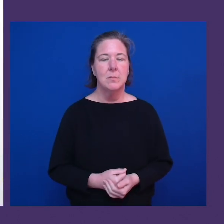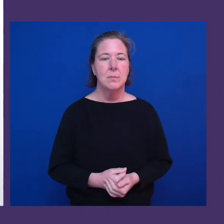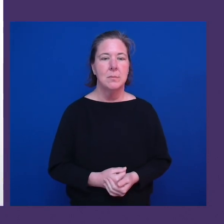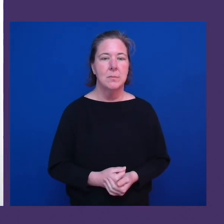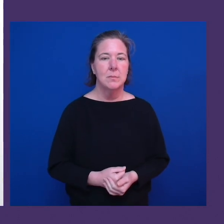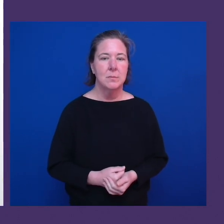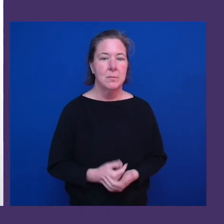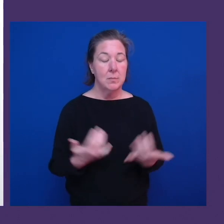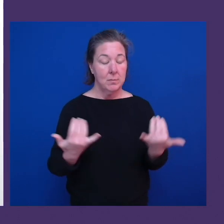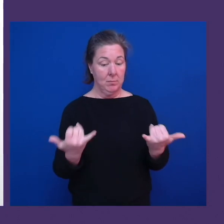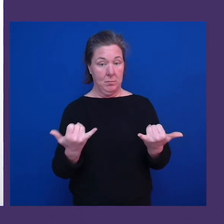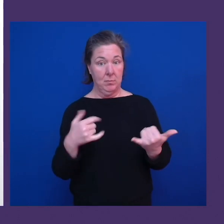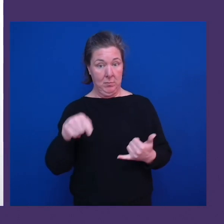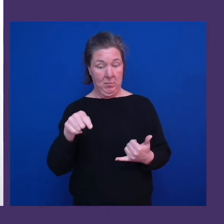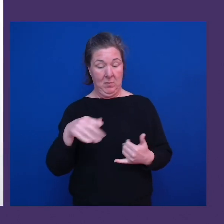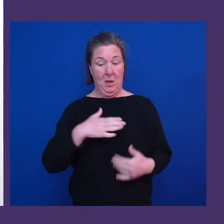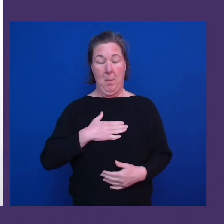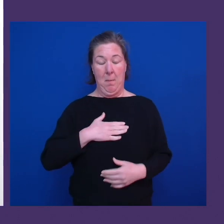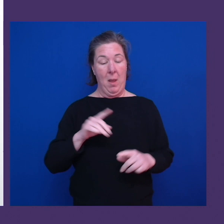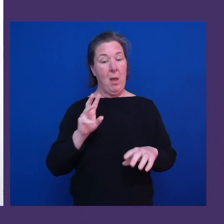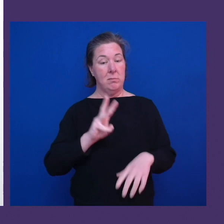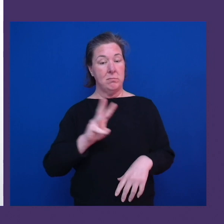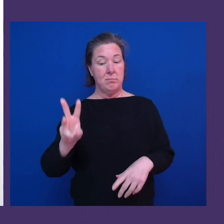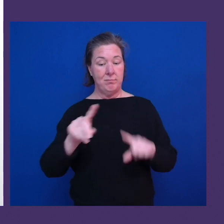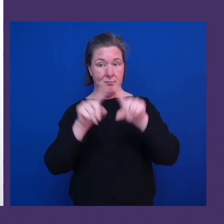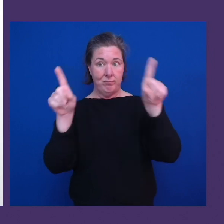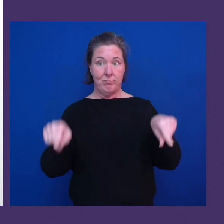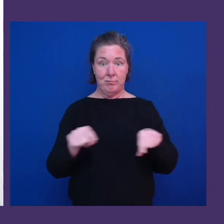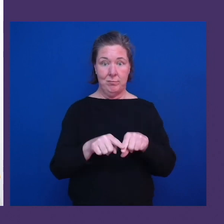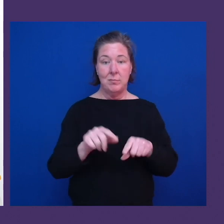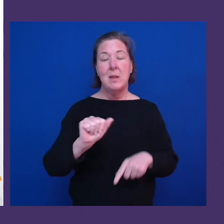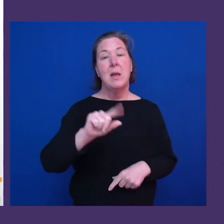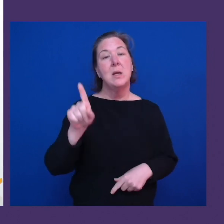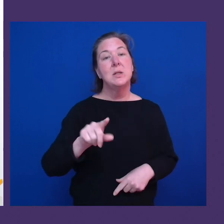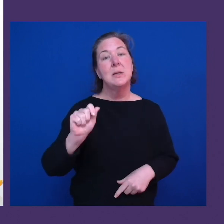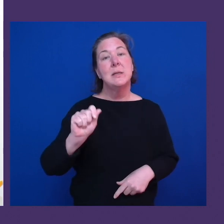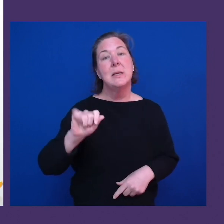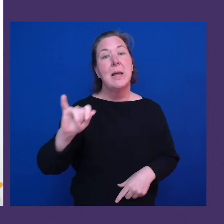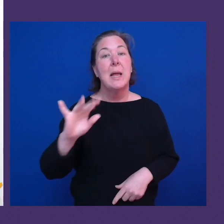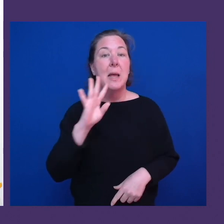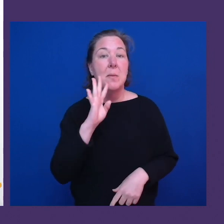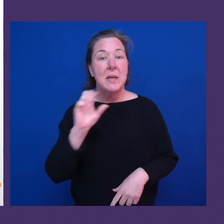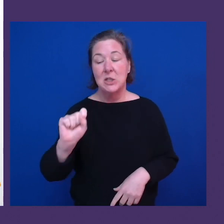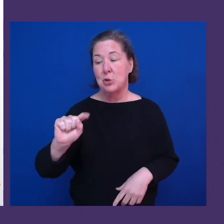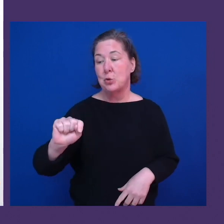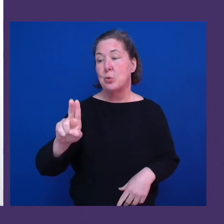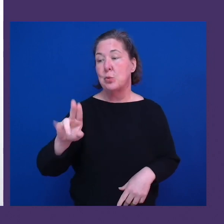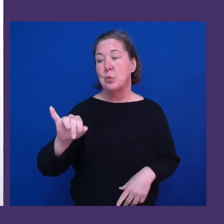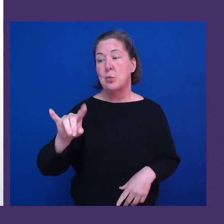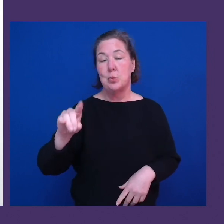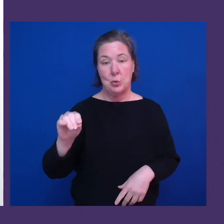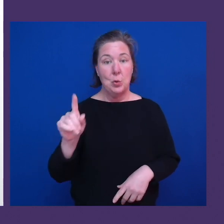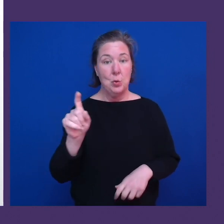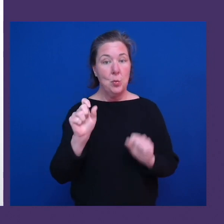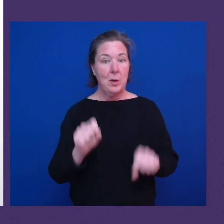So now I'm in my browser, and I'm in the Azure AI Speech Studio, which you can reach at